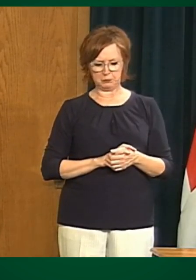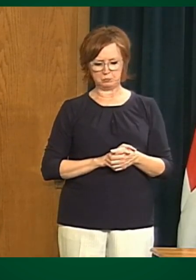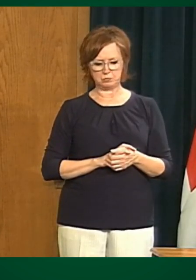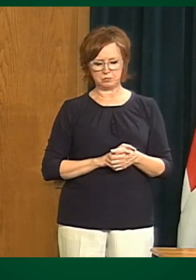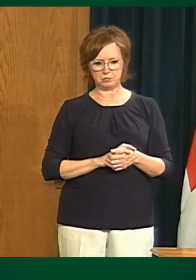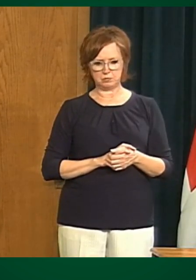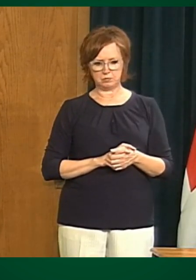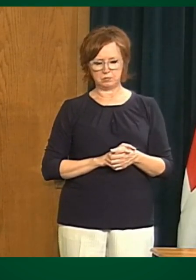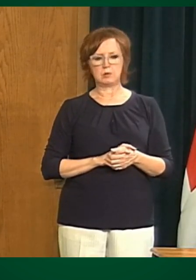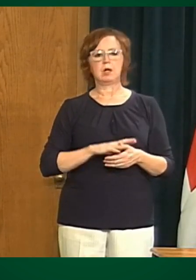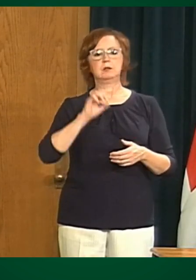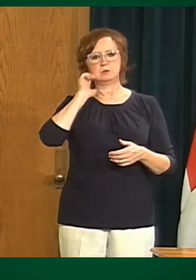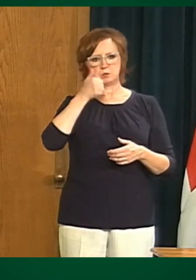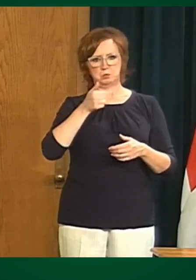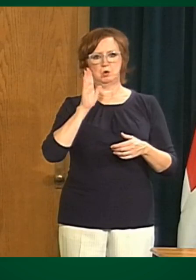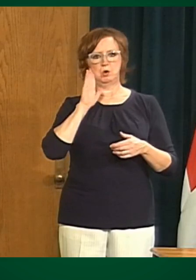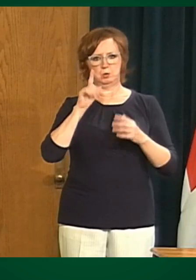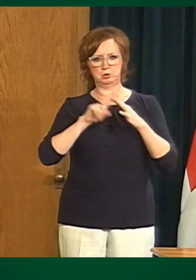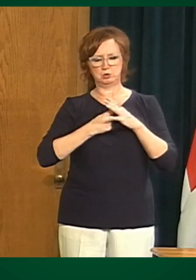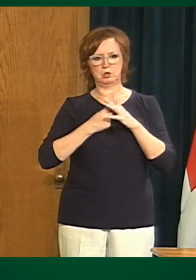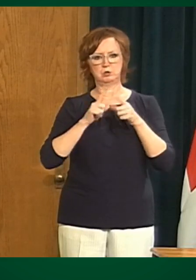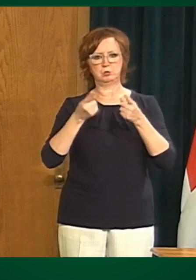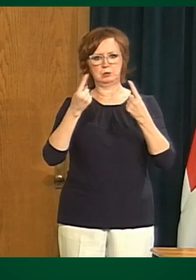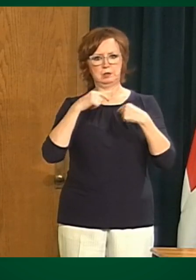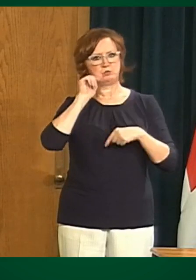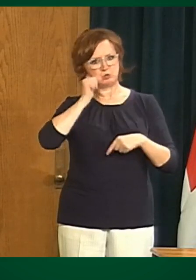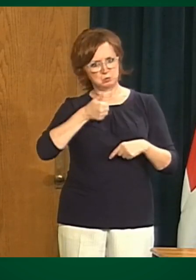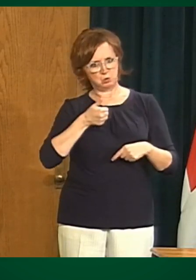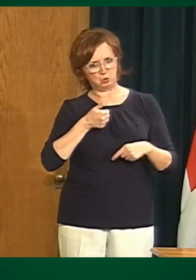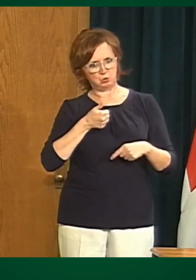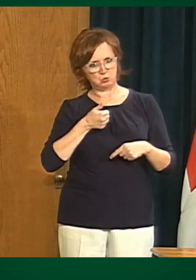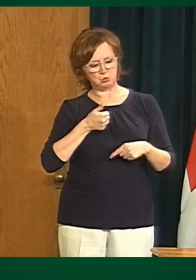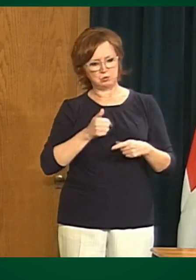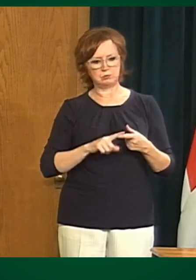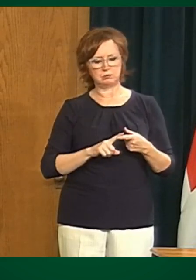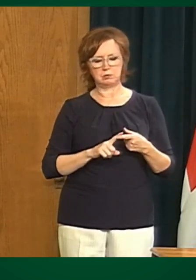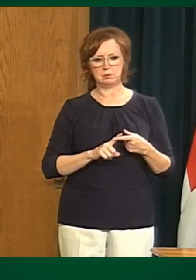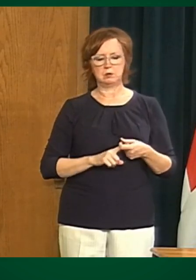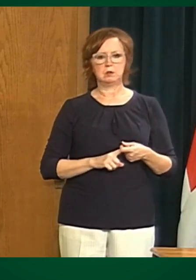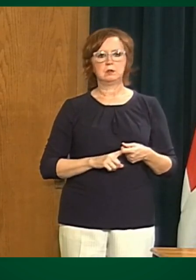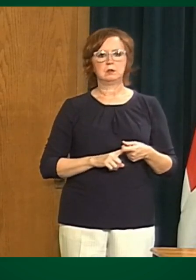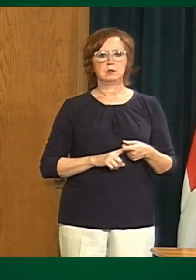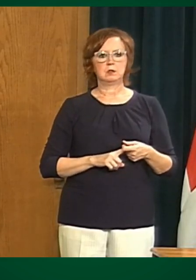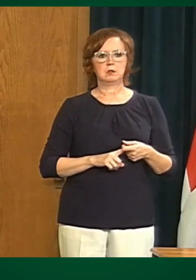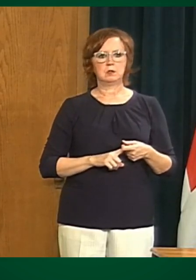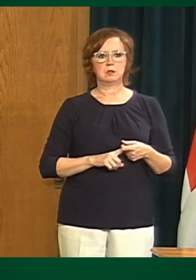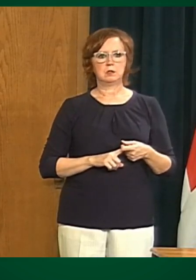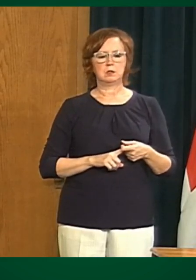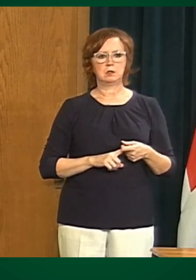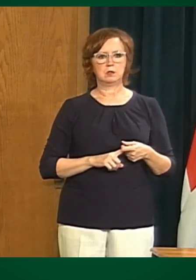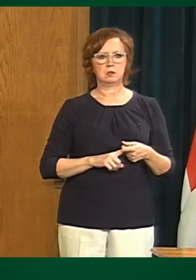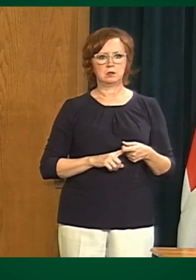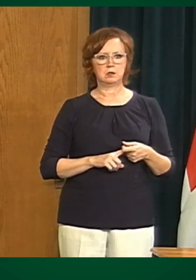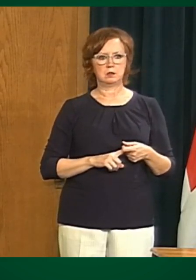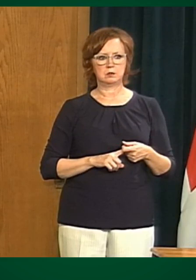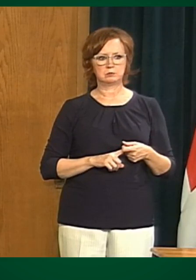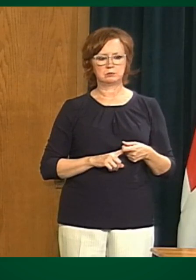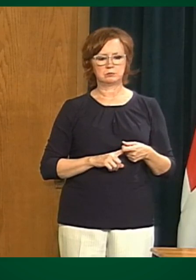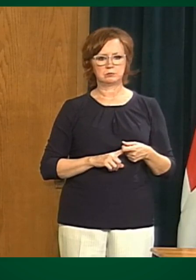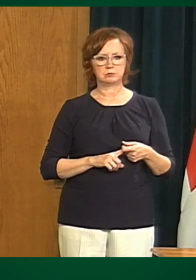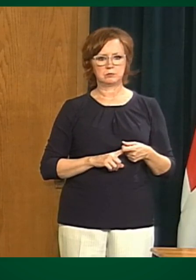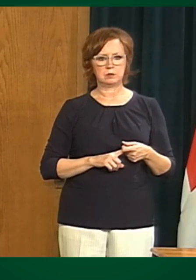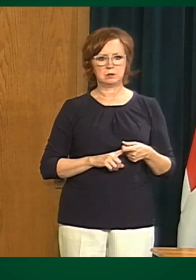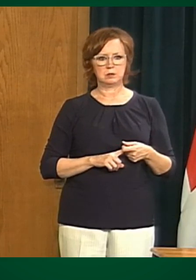from tomorrow. We need more people, of course, to have boots on the ground in La